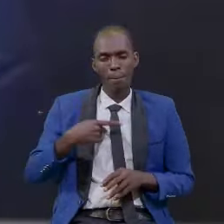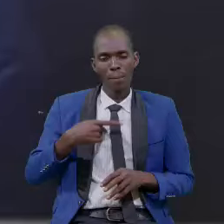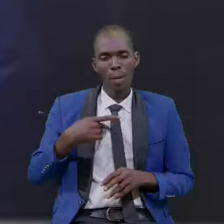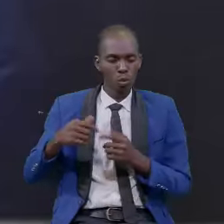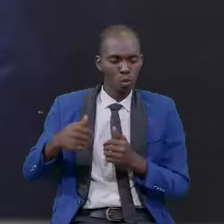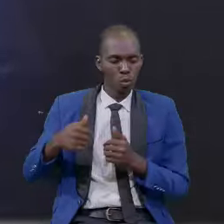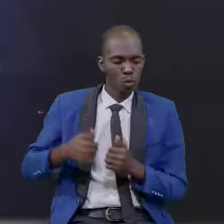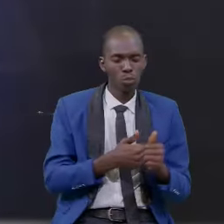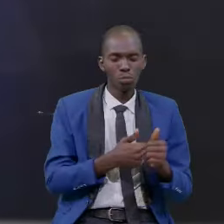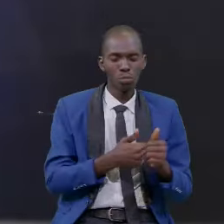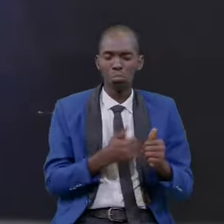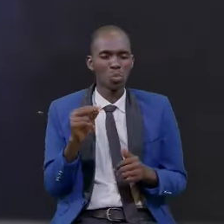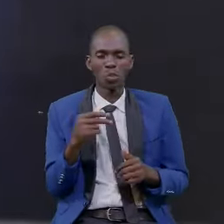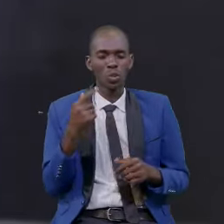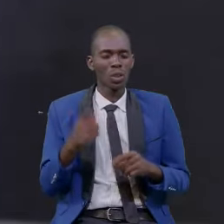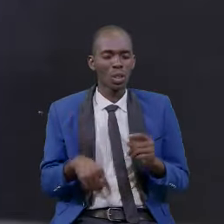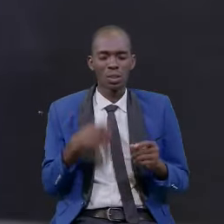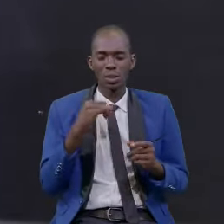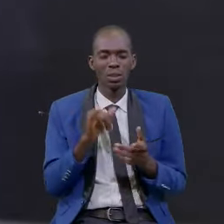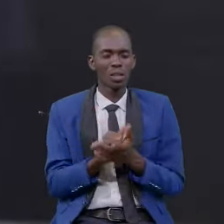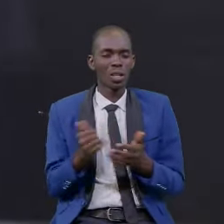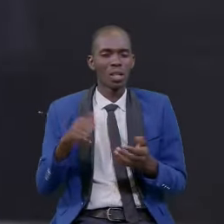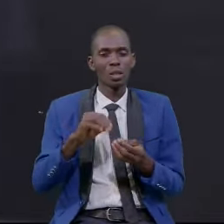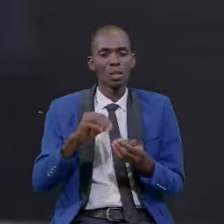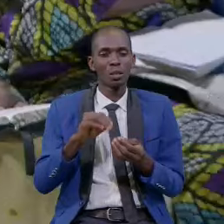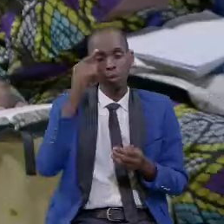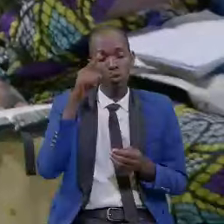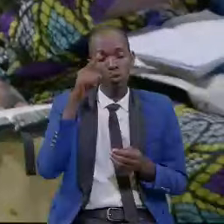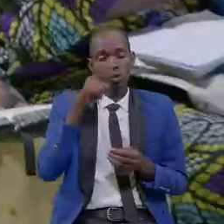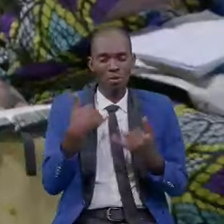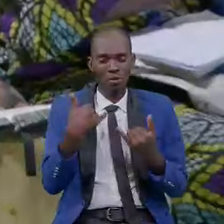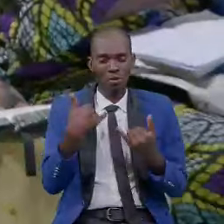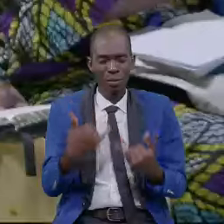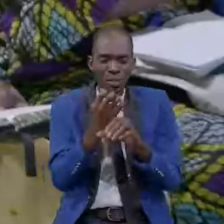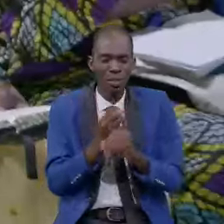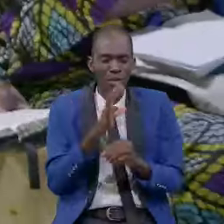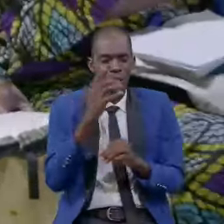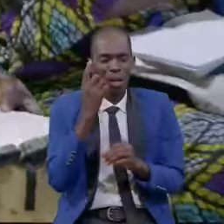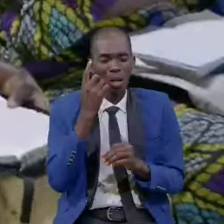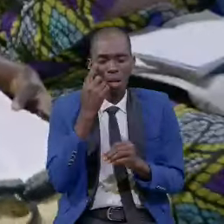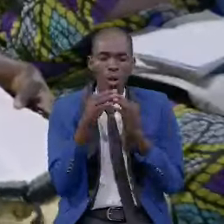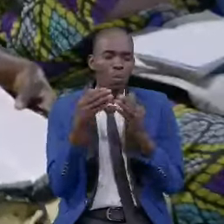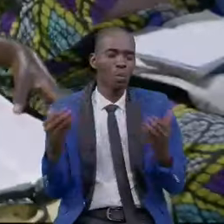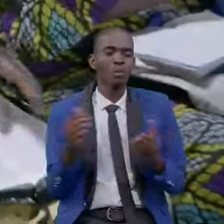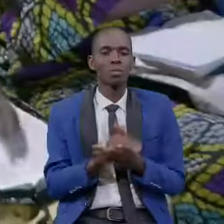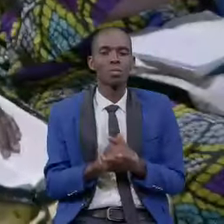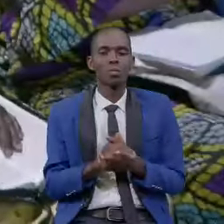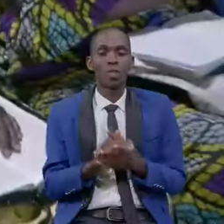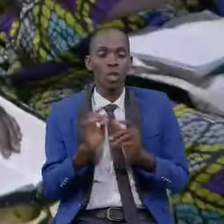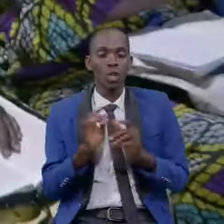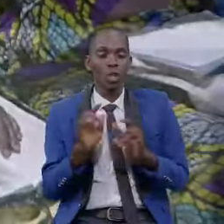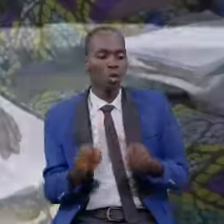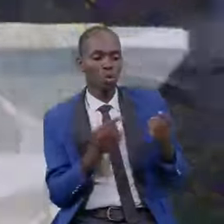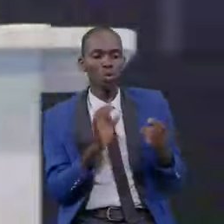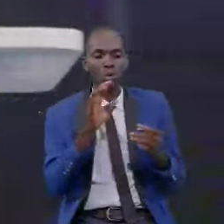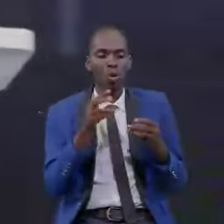that anymore, because you've got your sight. I said you've got your sight. Go thy way.